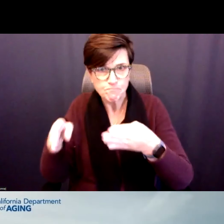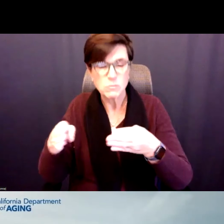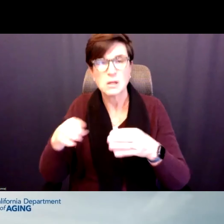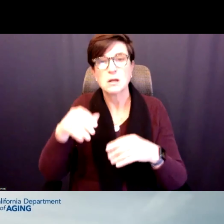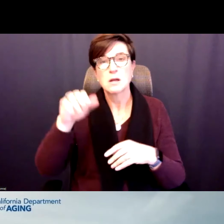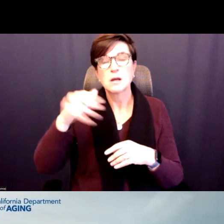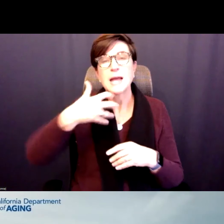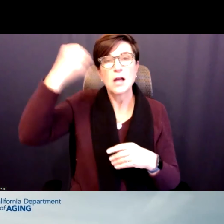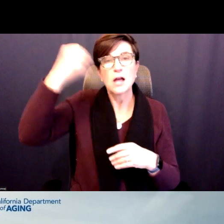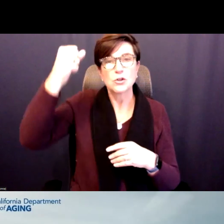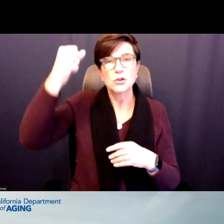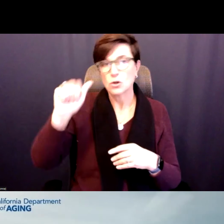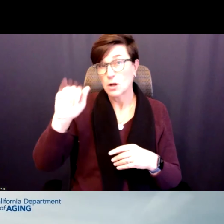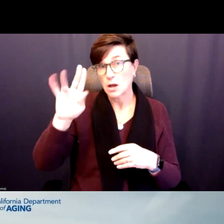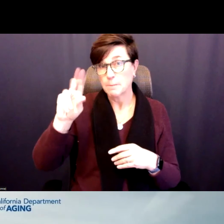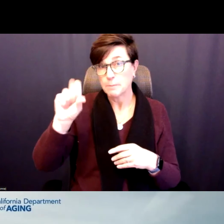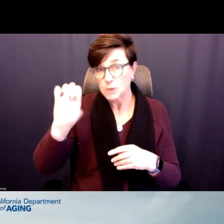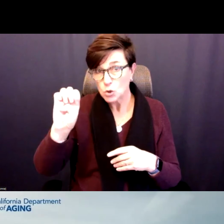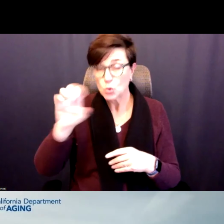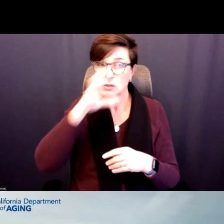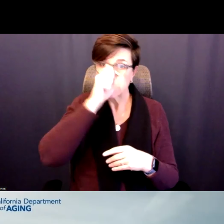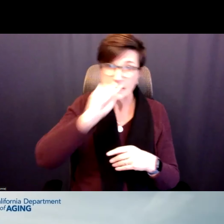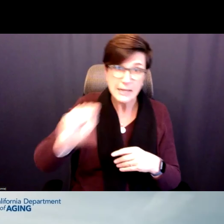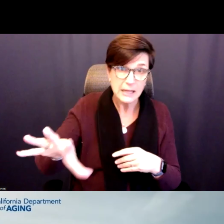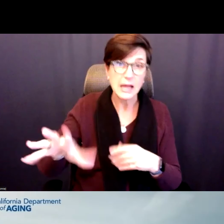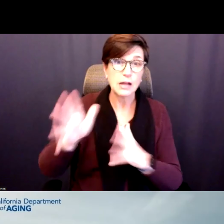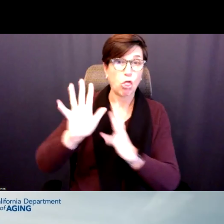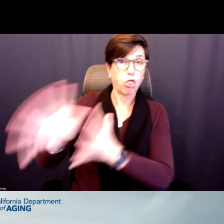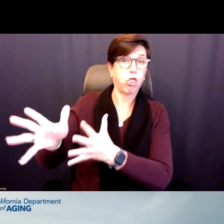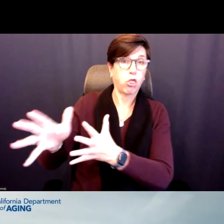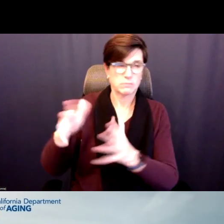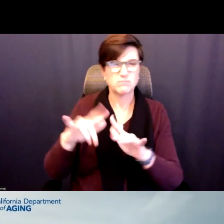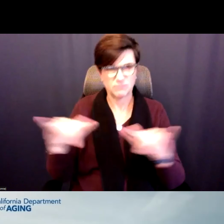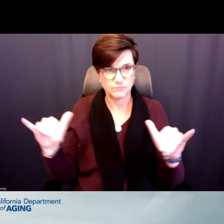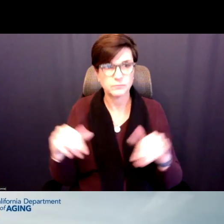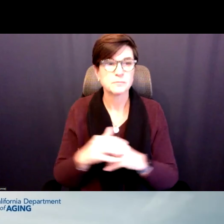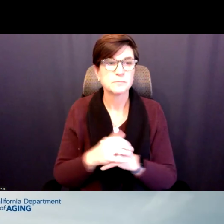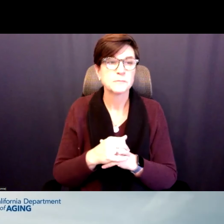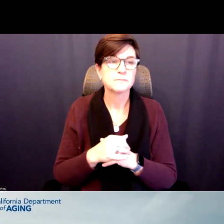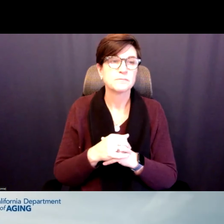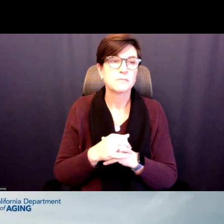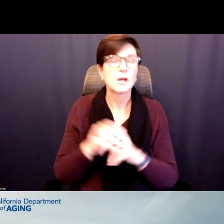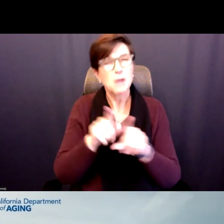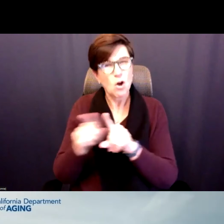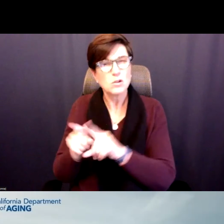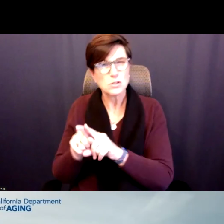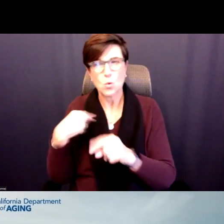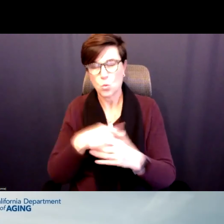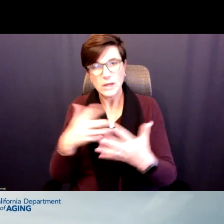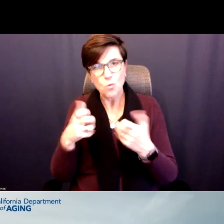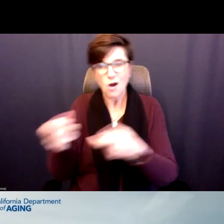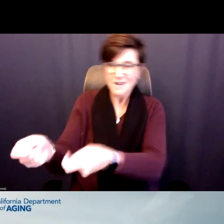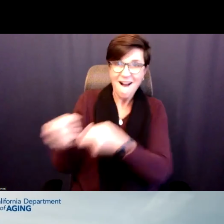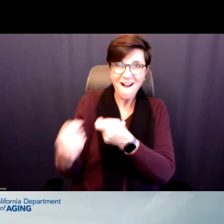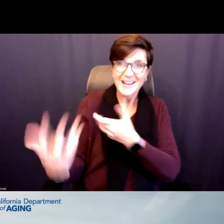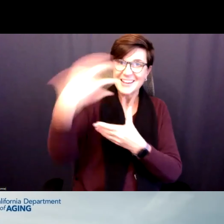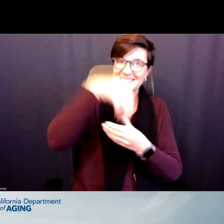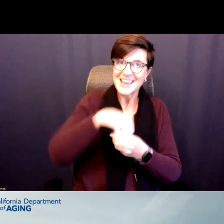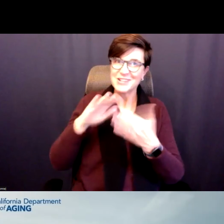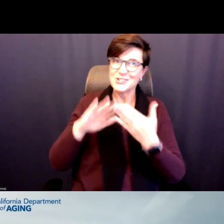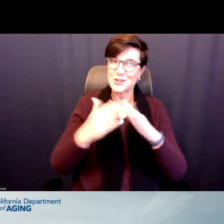as building out opportunities for true social engagement, really fulfilling engagement for people throughout the entire course of